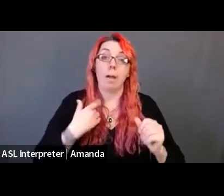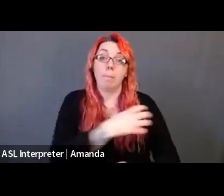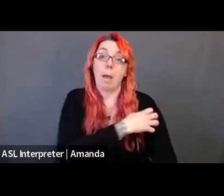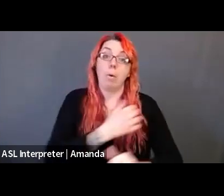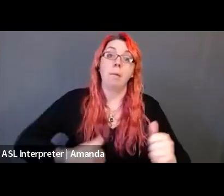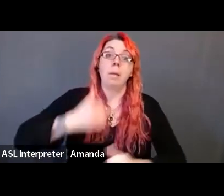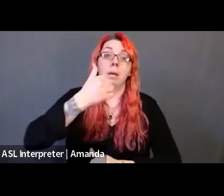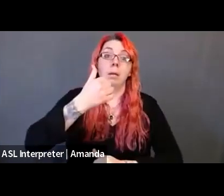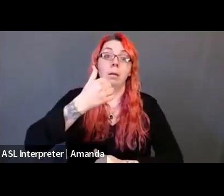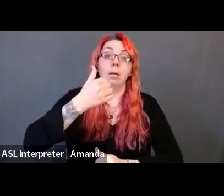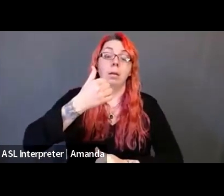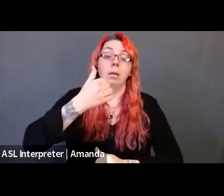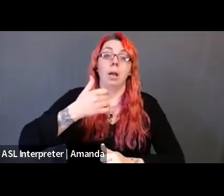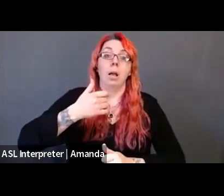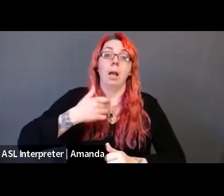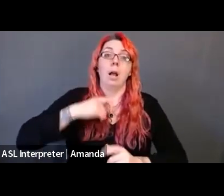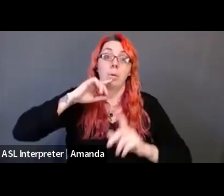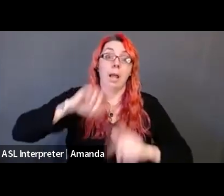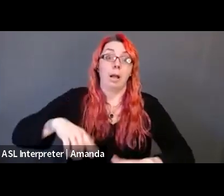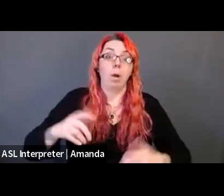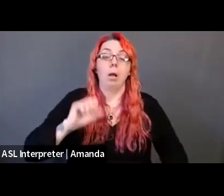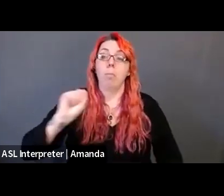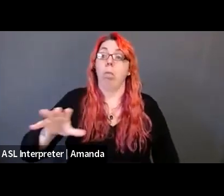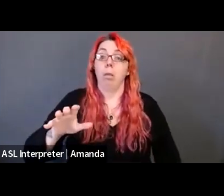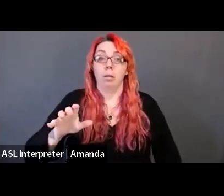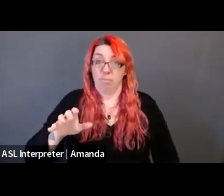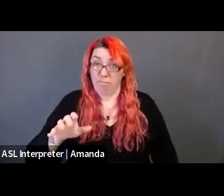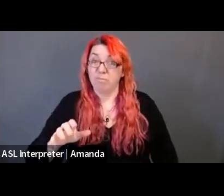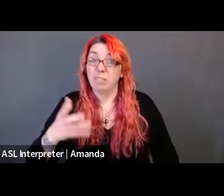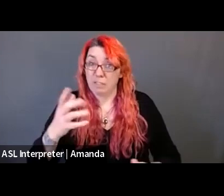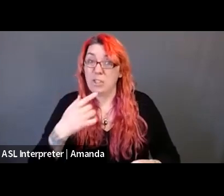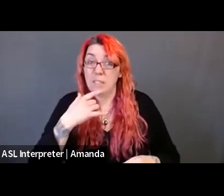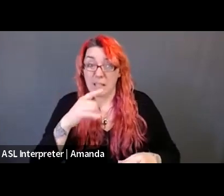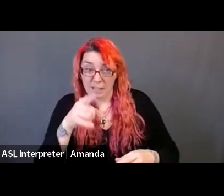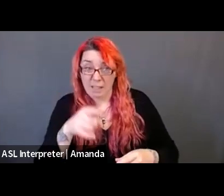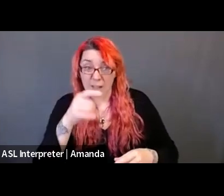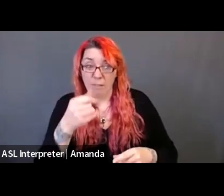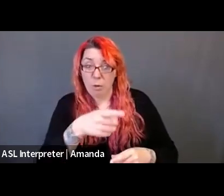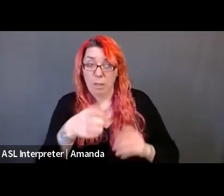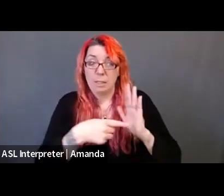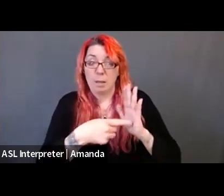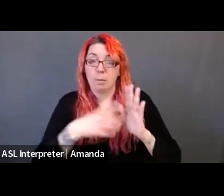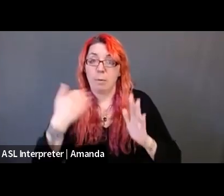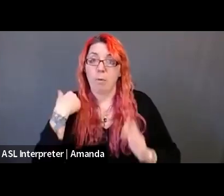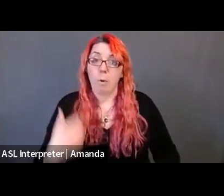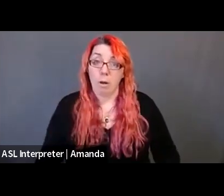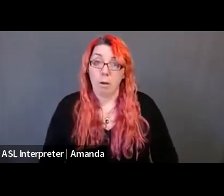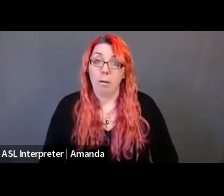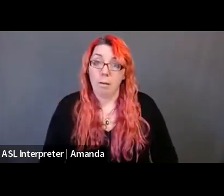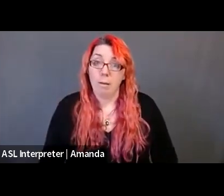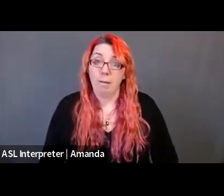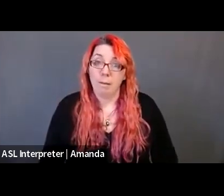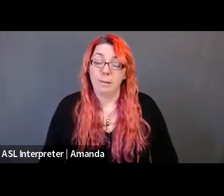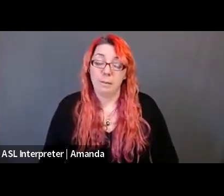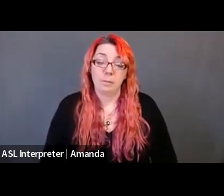own, movement through society and culture, where I don't have to think about things. So I don't have to think about, for example, translation in Anglo-Canada.